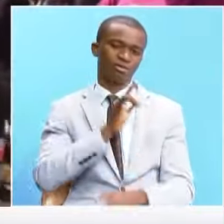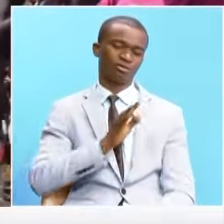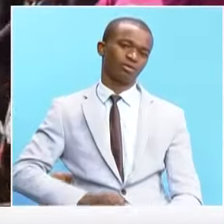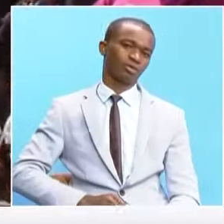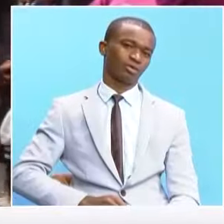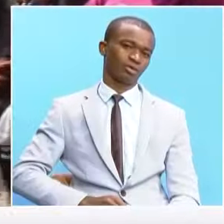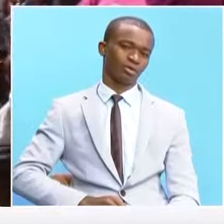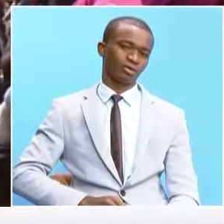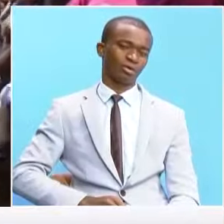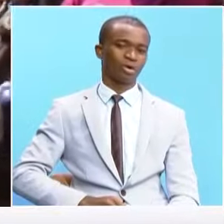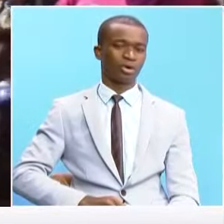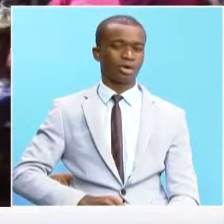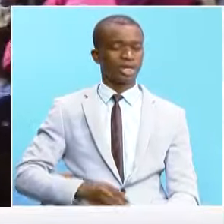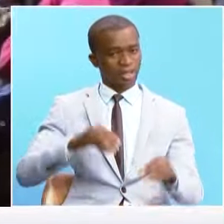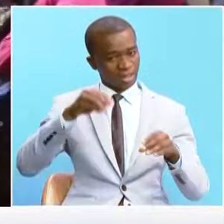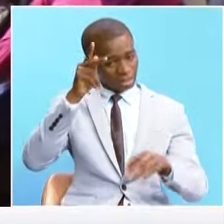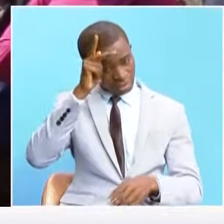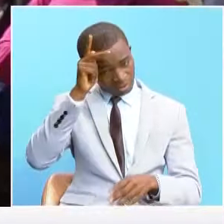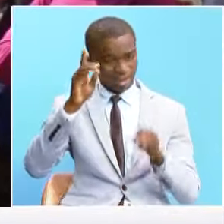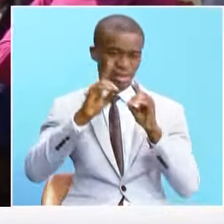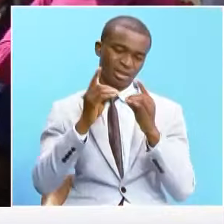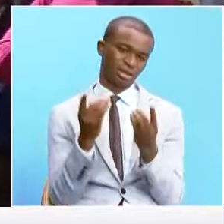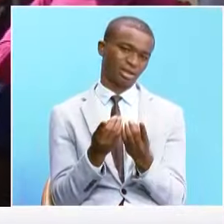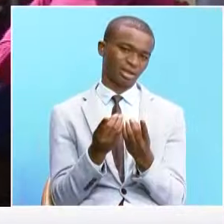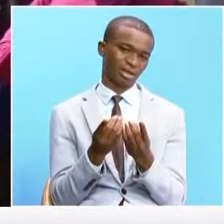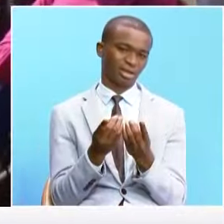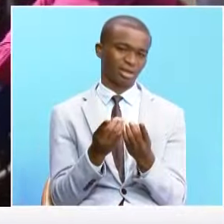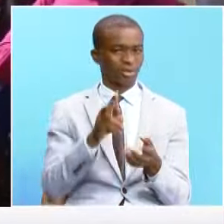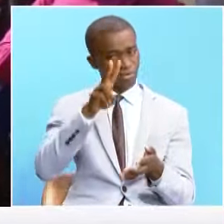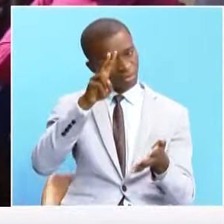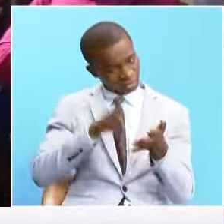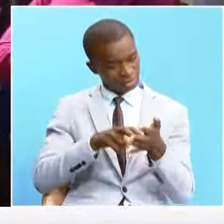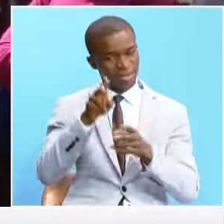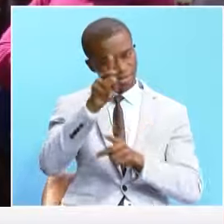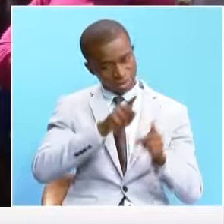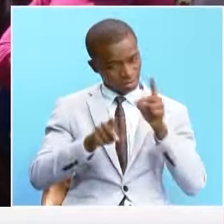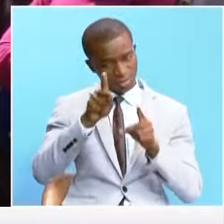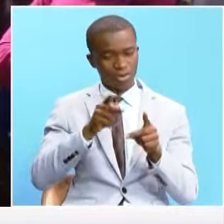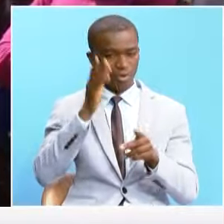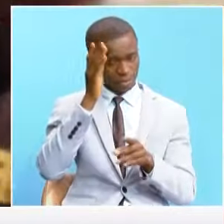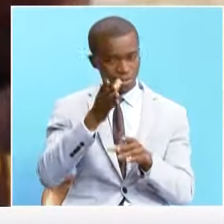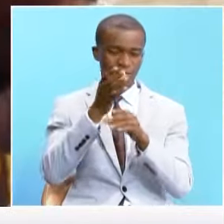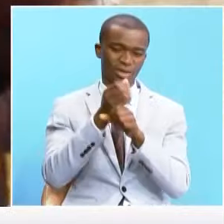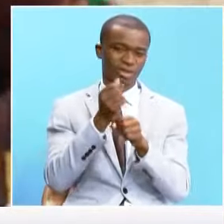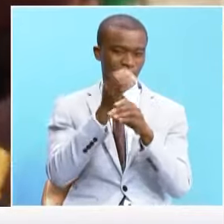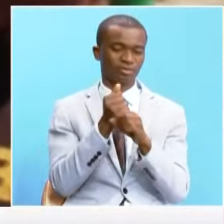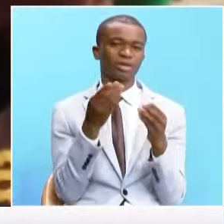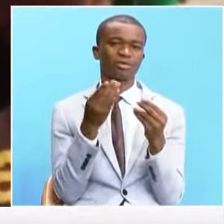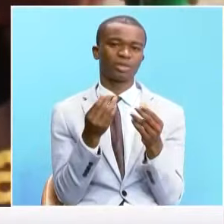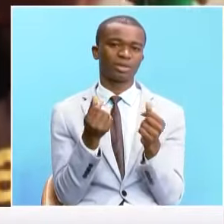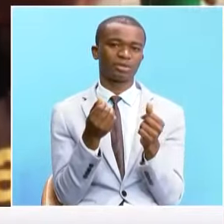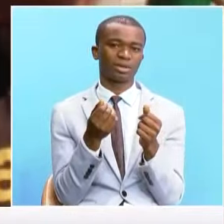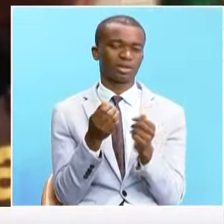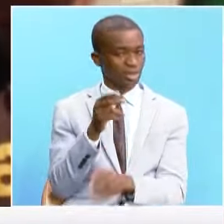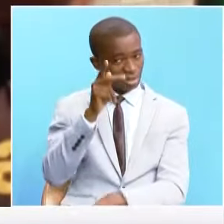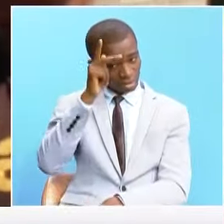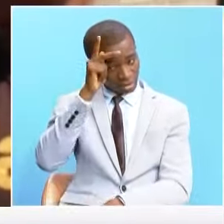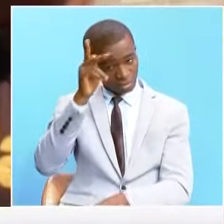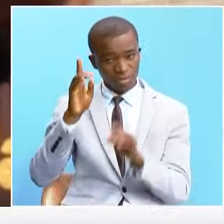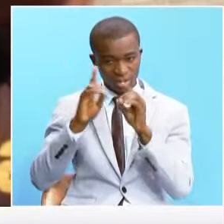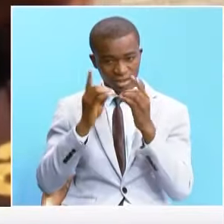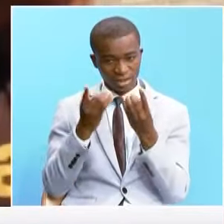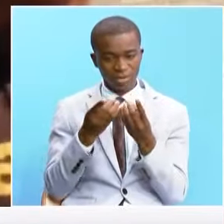to benefit from this new initiative, which has since commenced. Kitwe District Commissioner Lawrence Mwanza visited selected